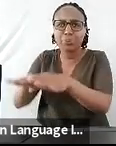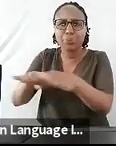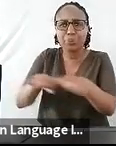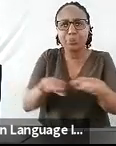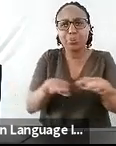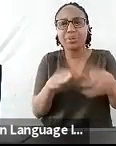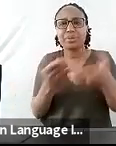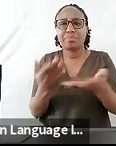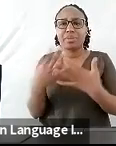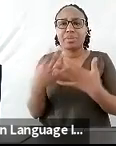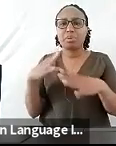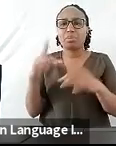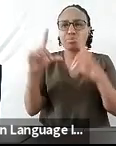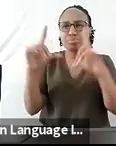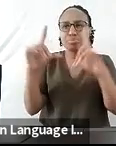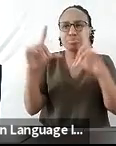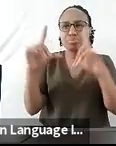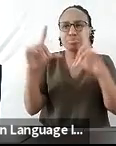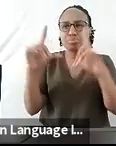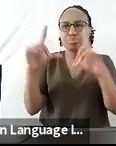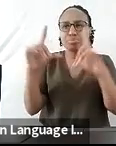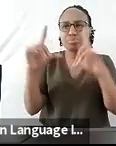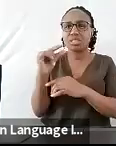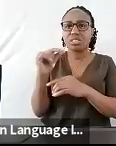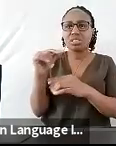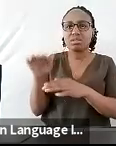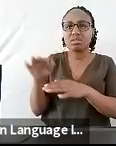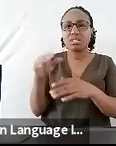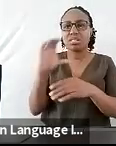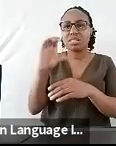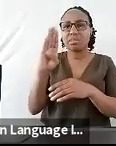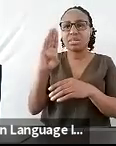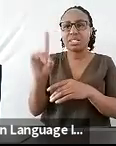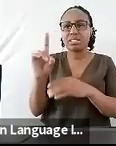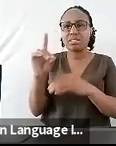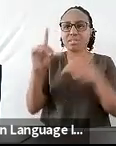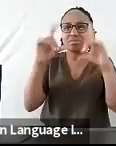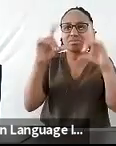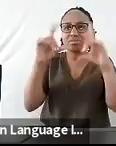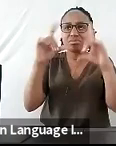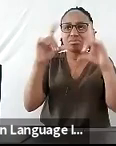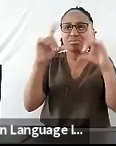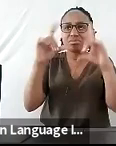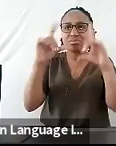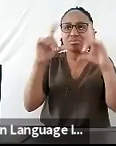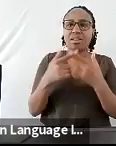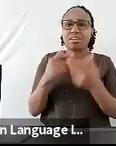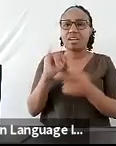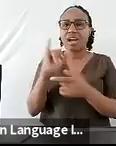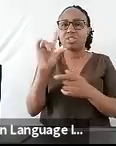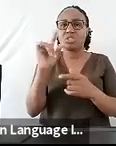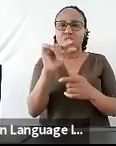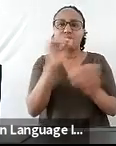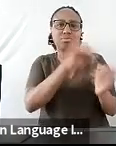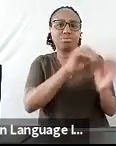just are walking around the CBD, taking pictures and being photographed. And I love that. It's so amazing to be